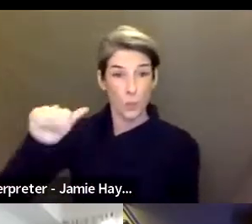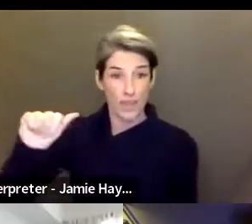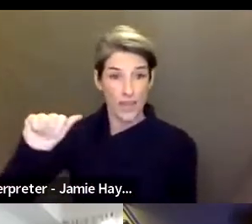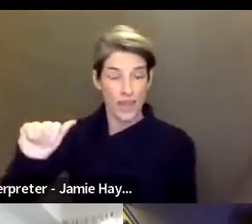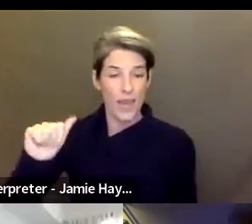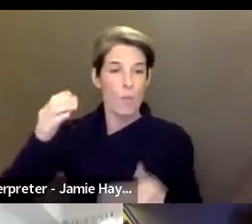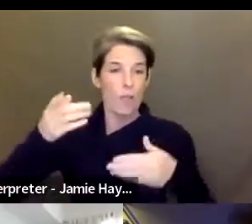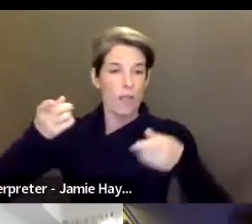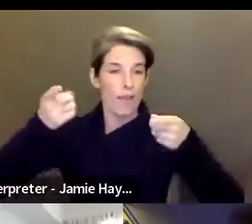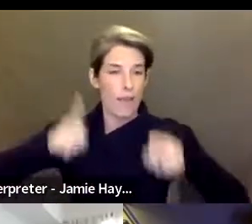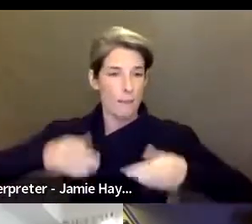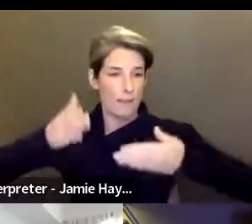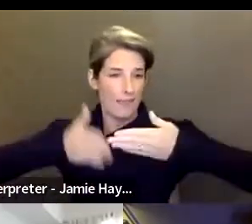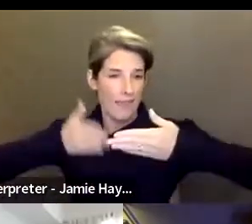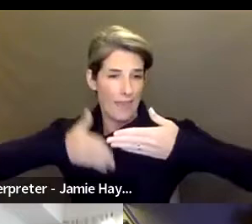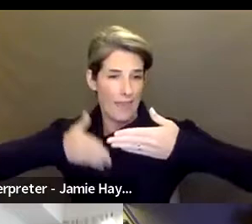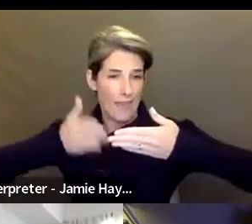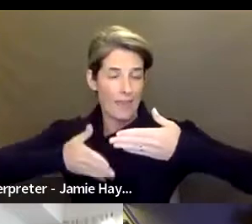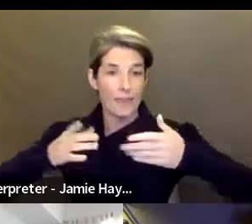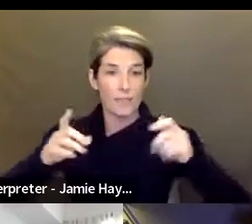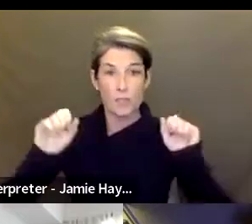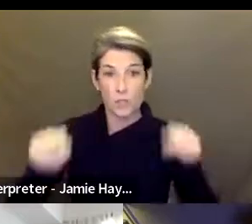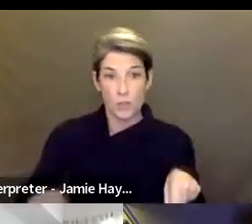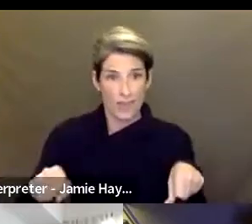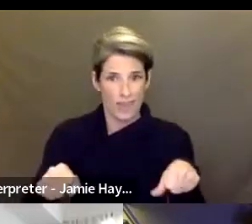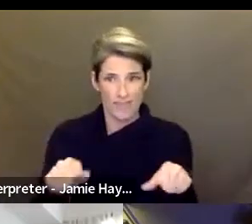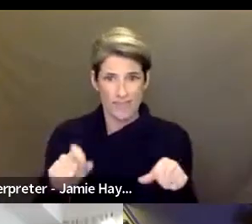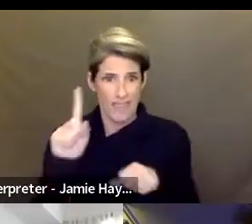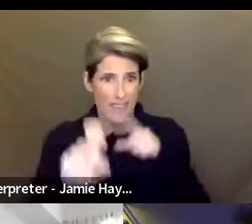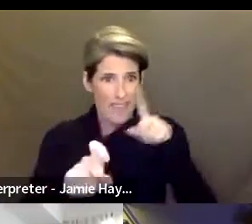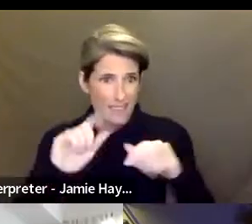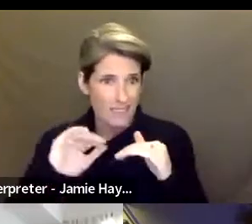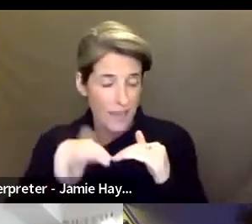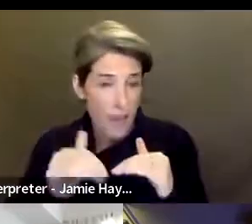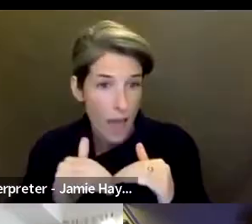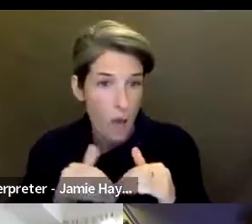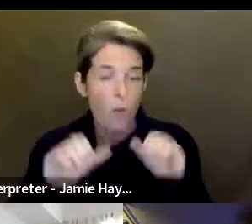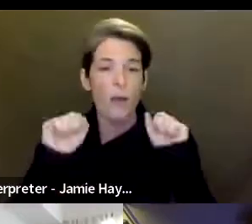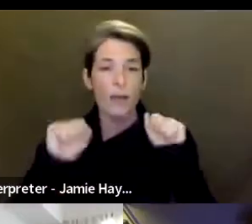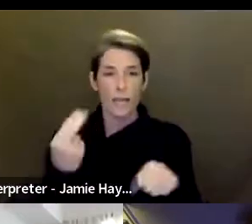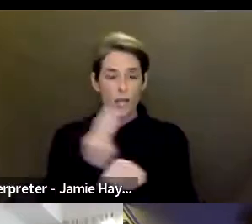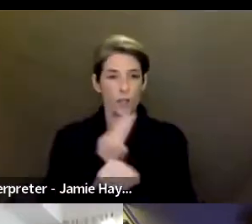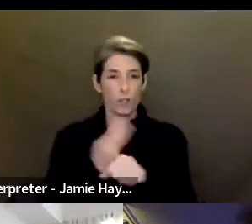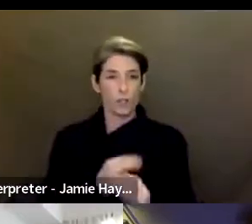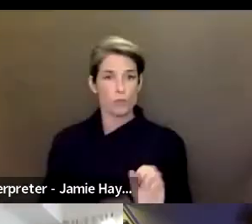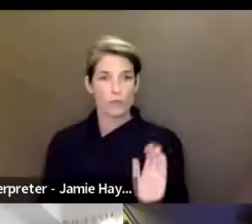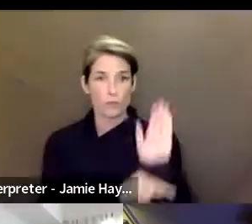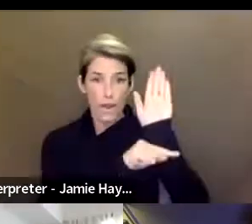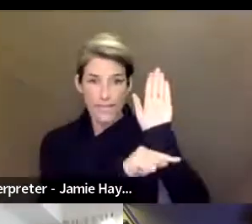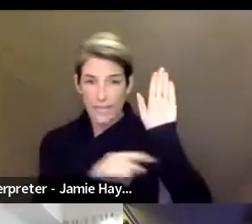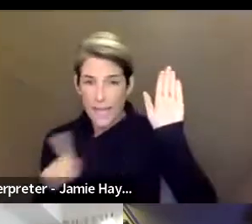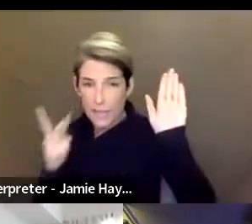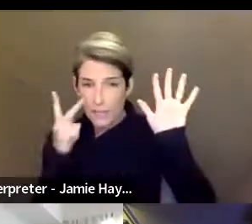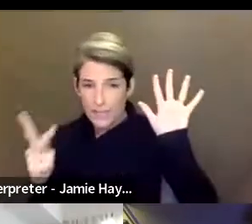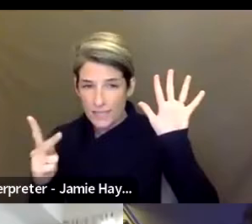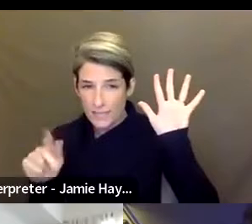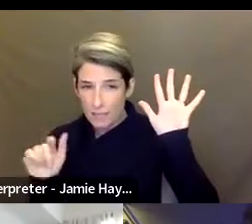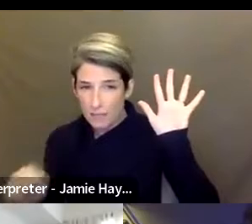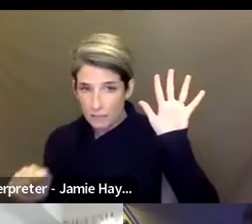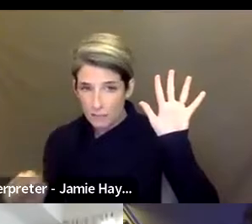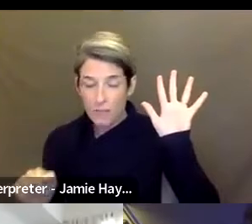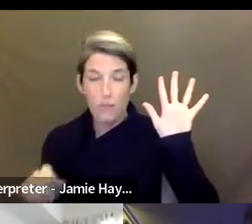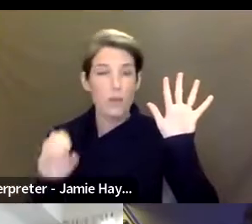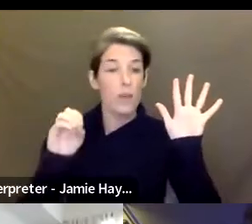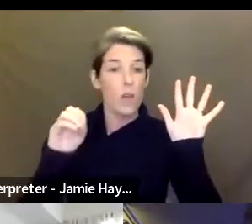you can have several ways to ask any questions that you may have. You can either use the raise hand function and come on camera and we